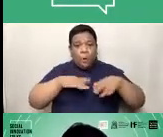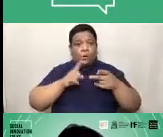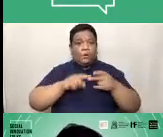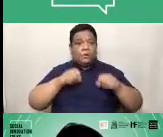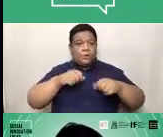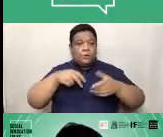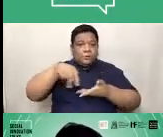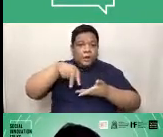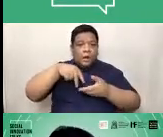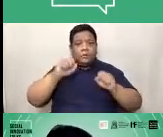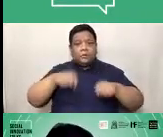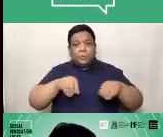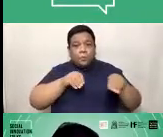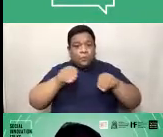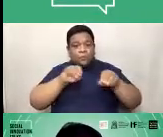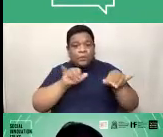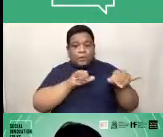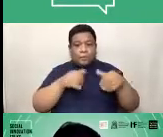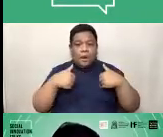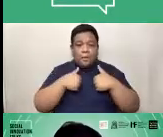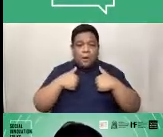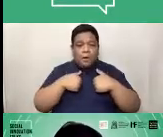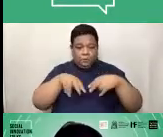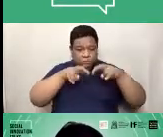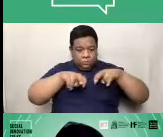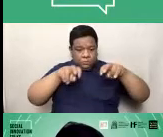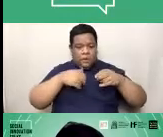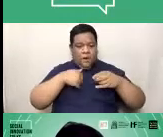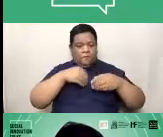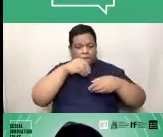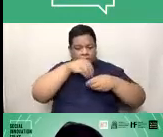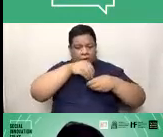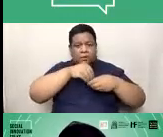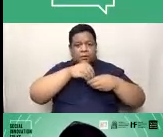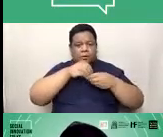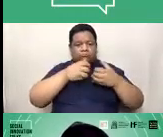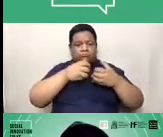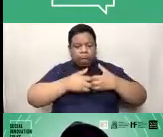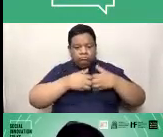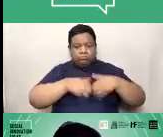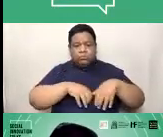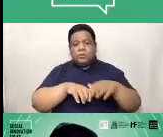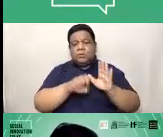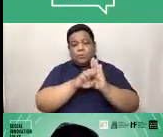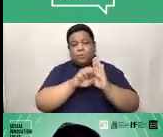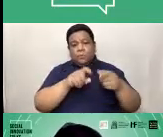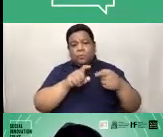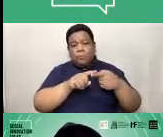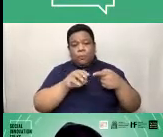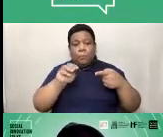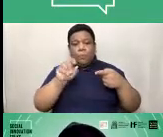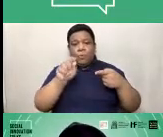an animal. And you can actually break each of them down to individual parts. Like the first one is motors.